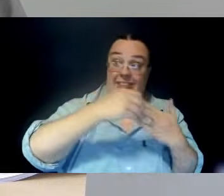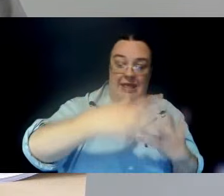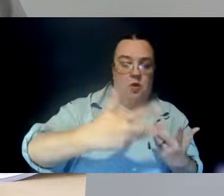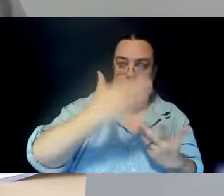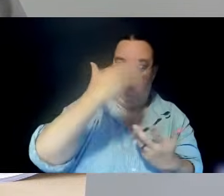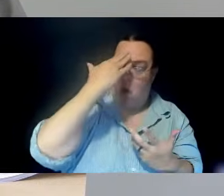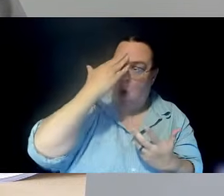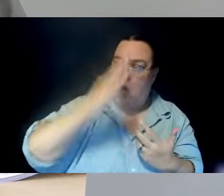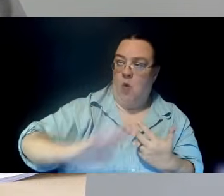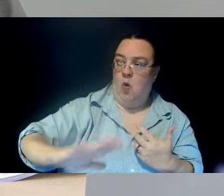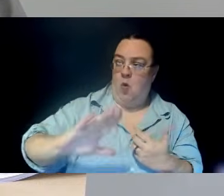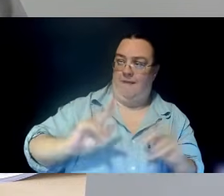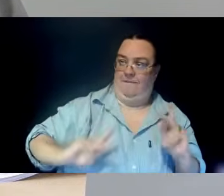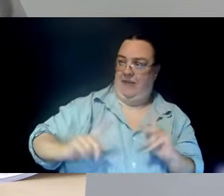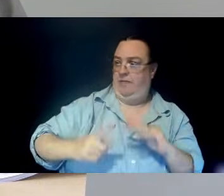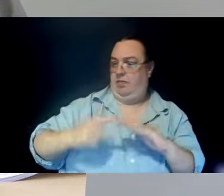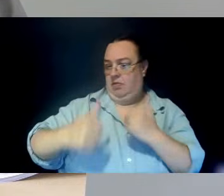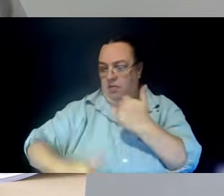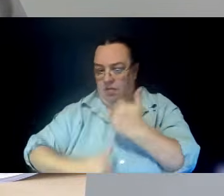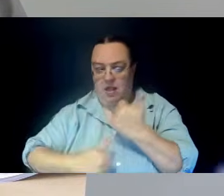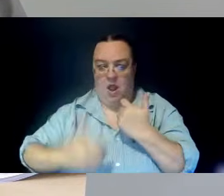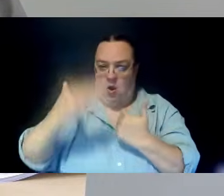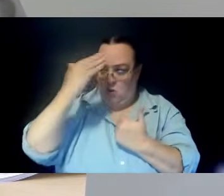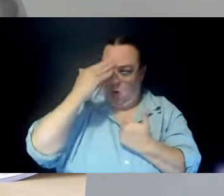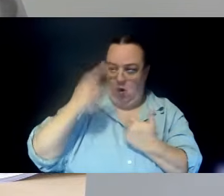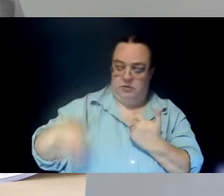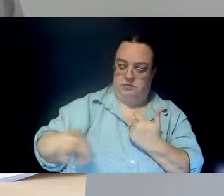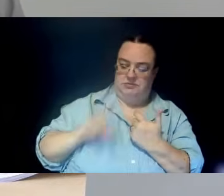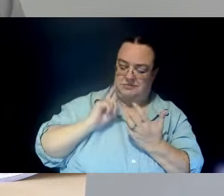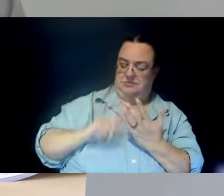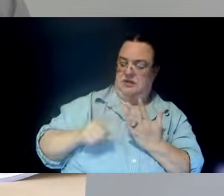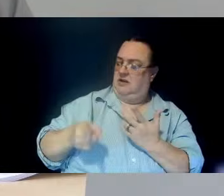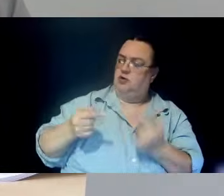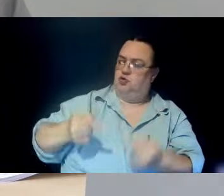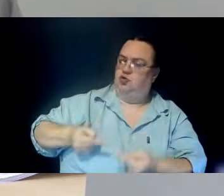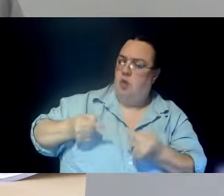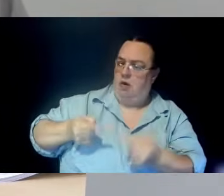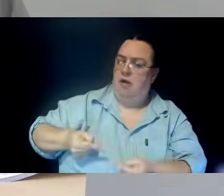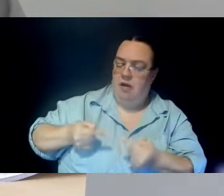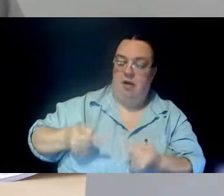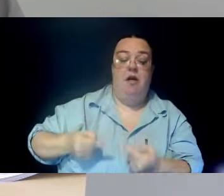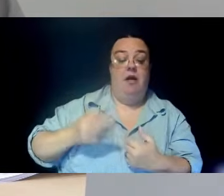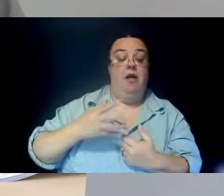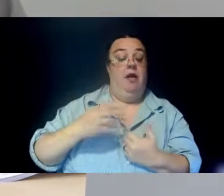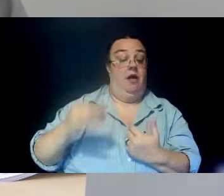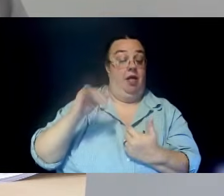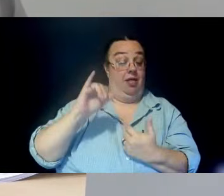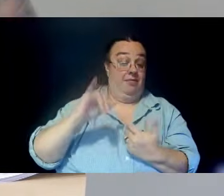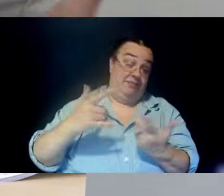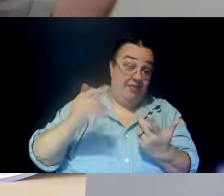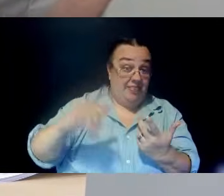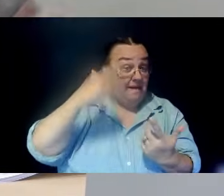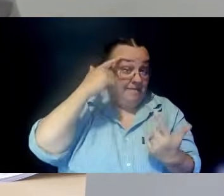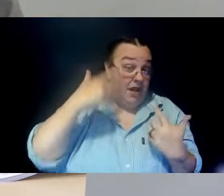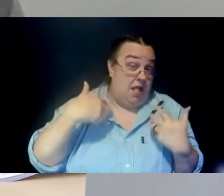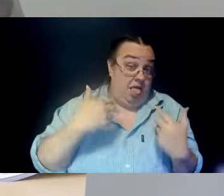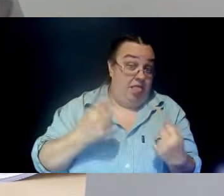when they may be struggling, and hence the mental health assessments that's